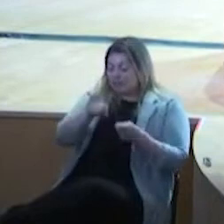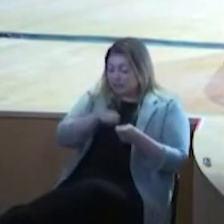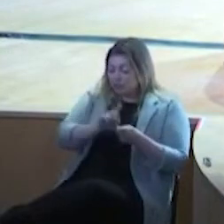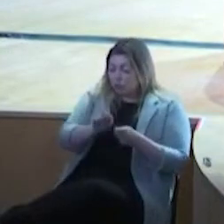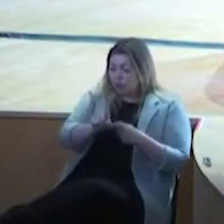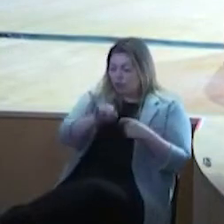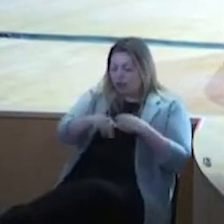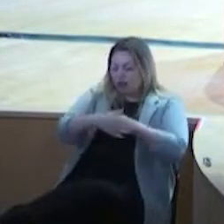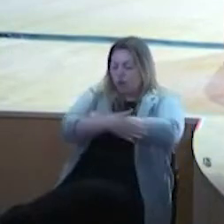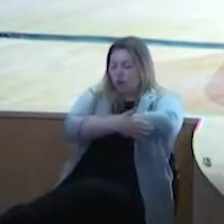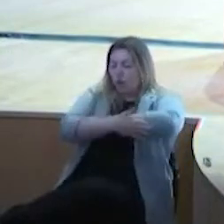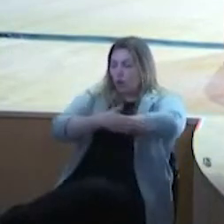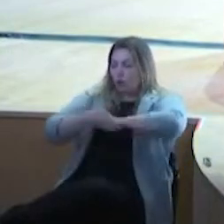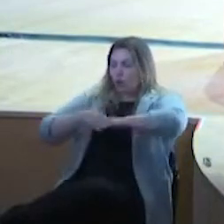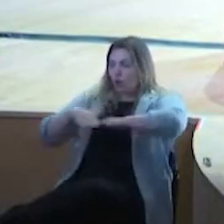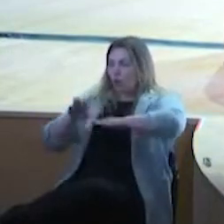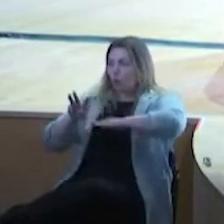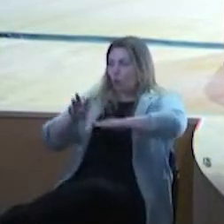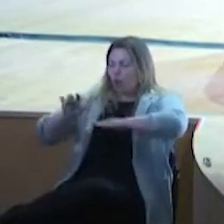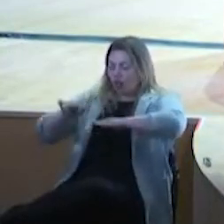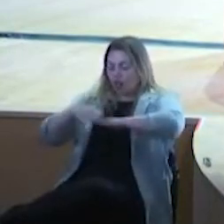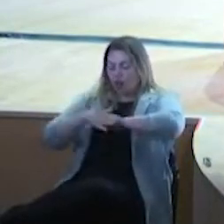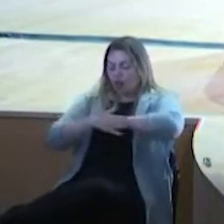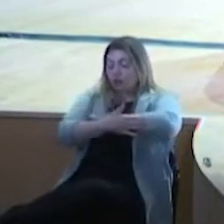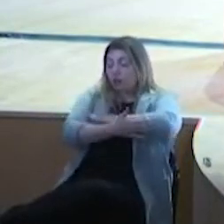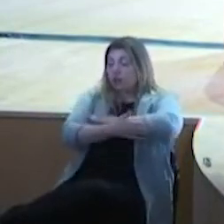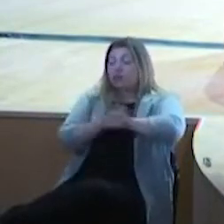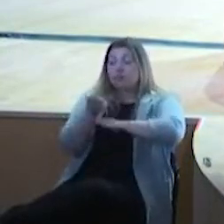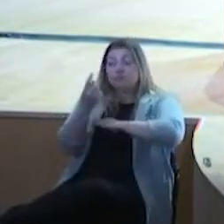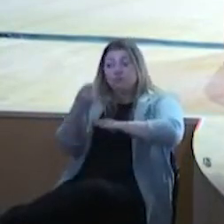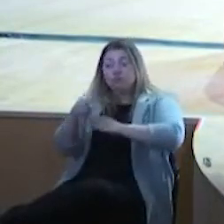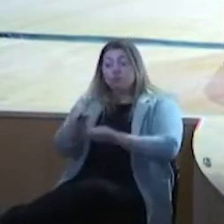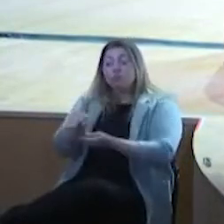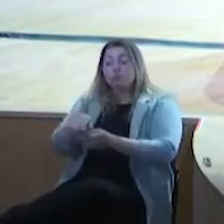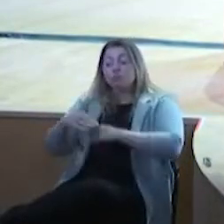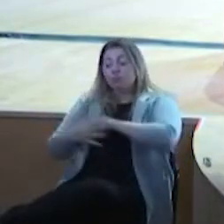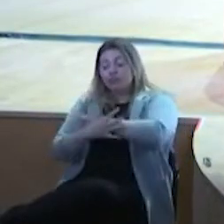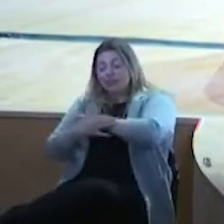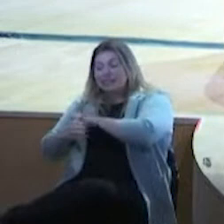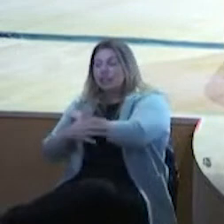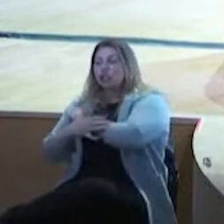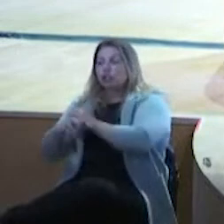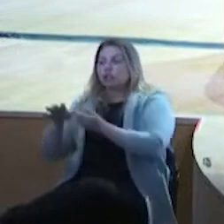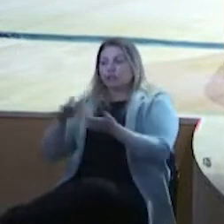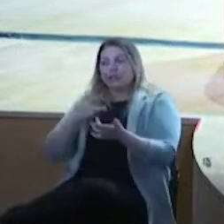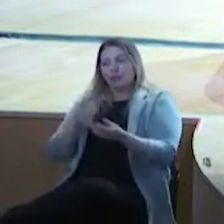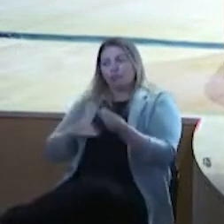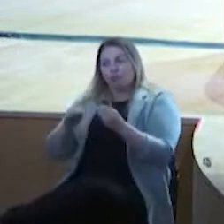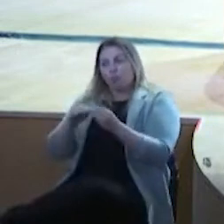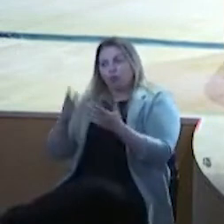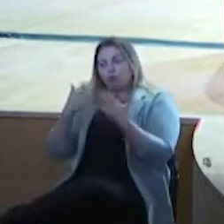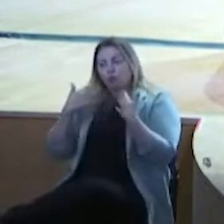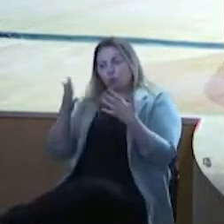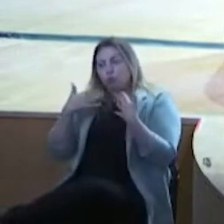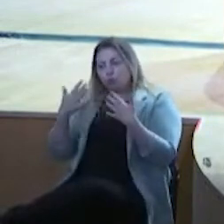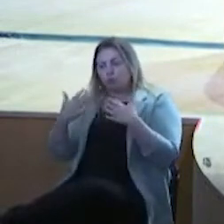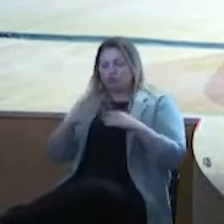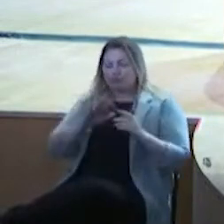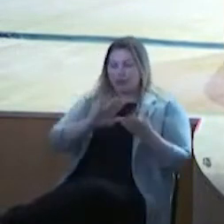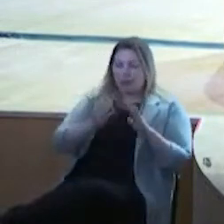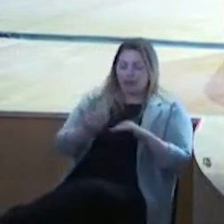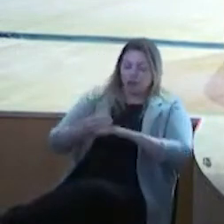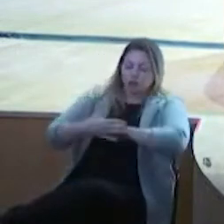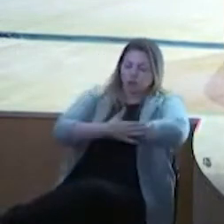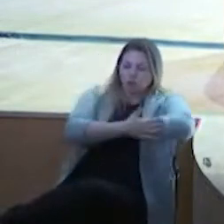is, we've discovered, though, that the beach is able to stay much cooler. The